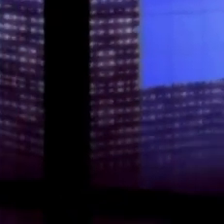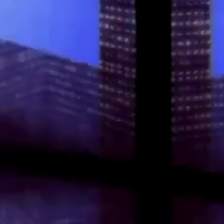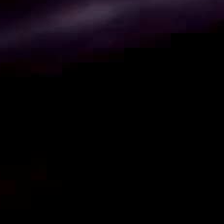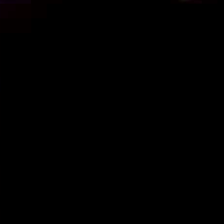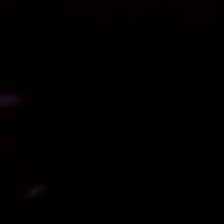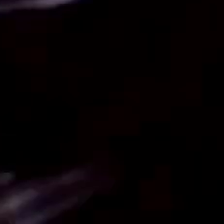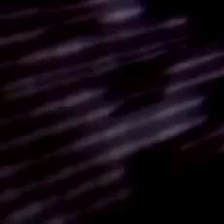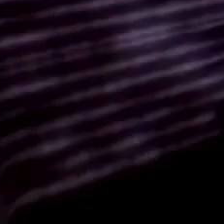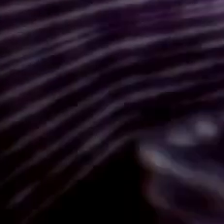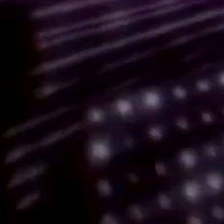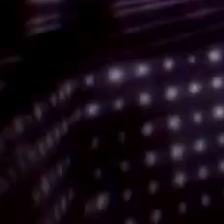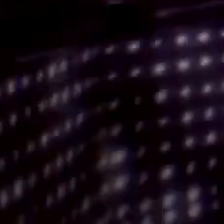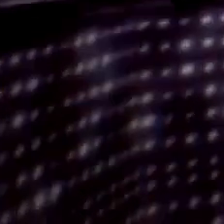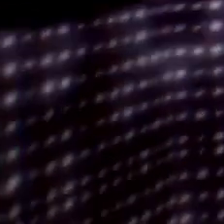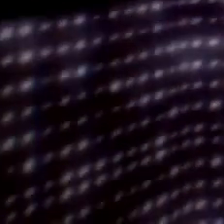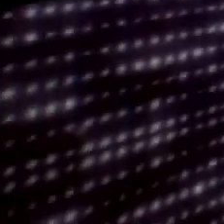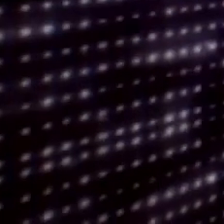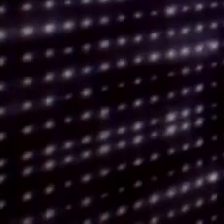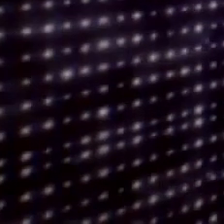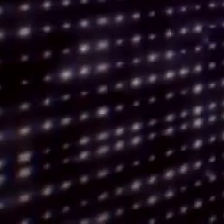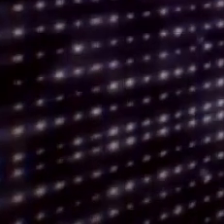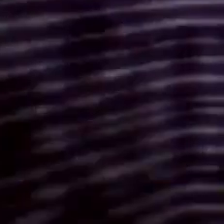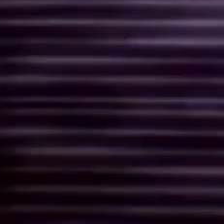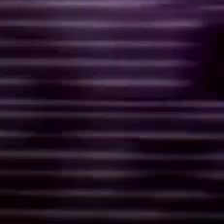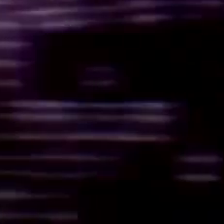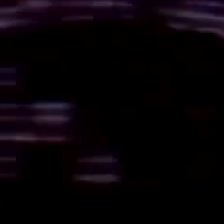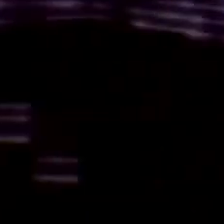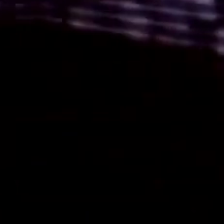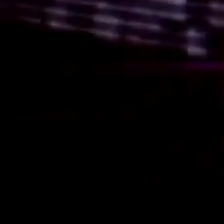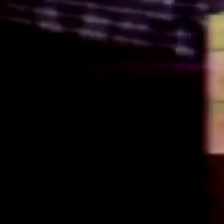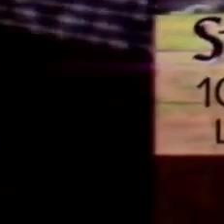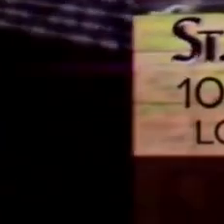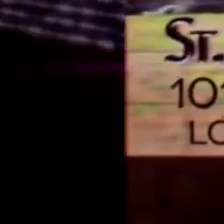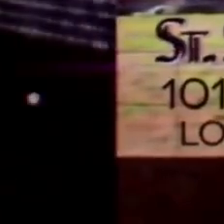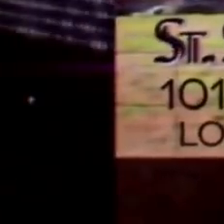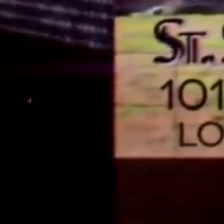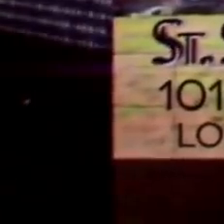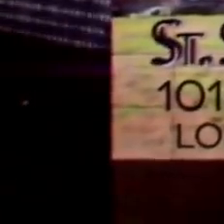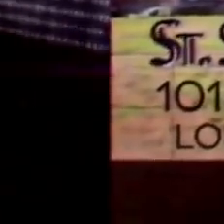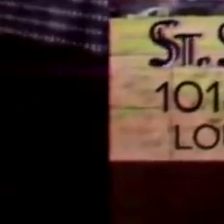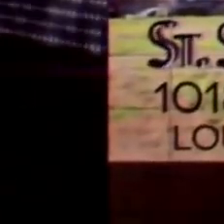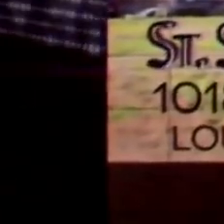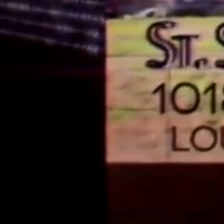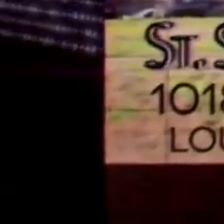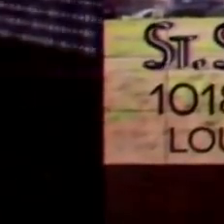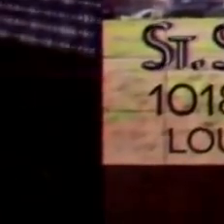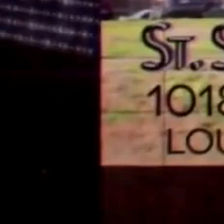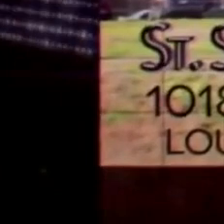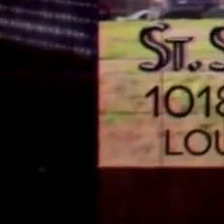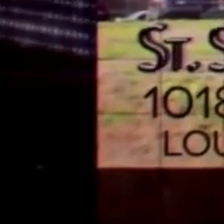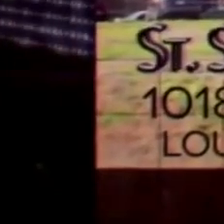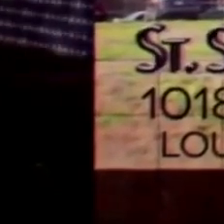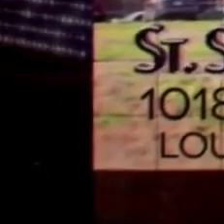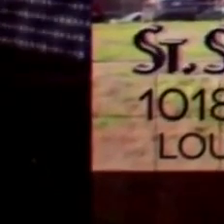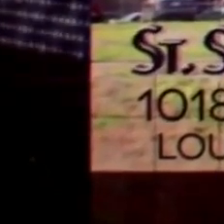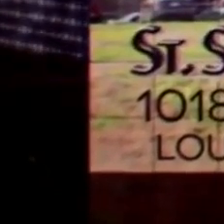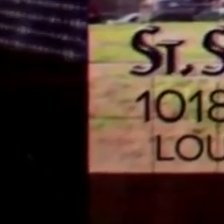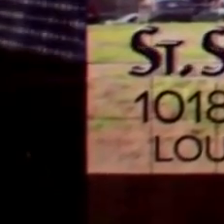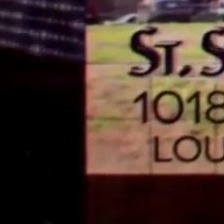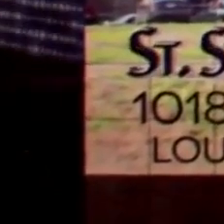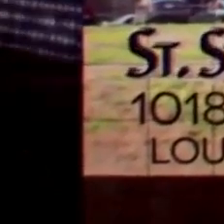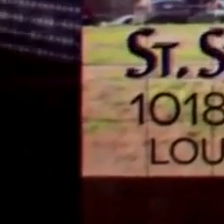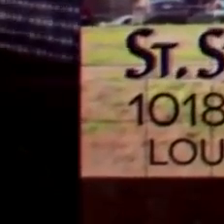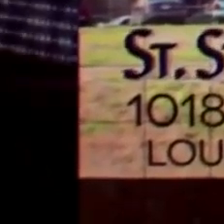$SSCLIVE. And don't forget, you can always mail in your tithes and offering. Address it to St. Stephen Baptist